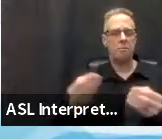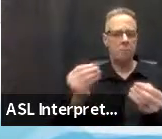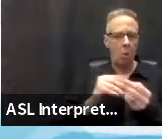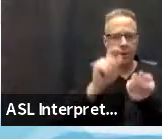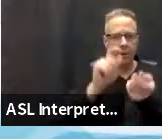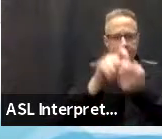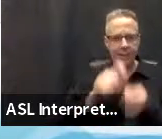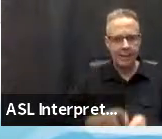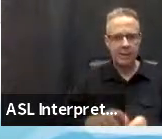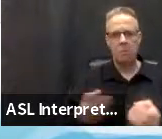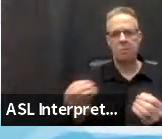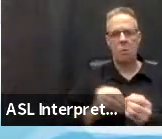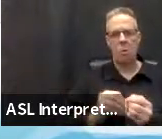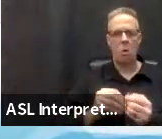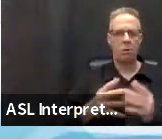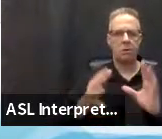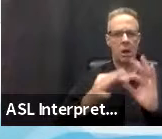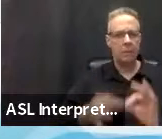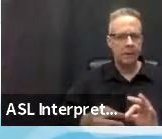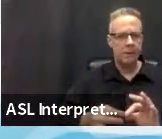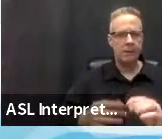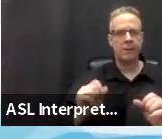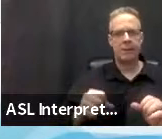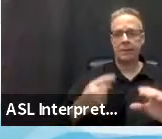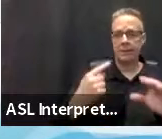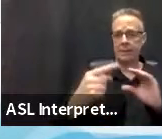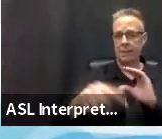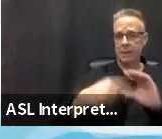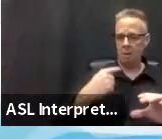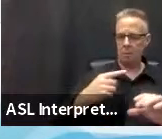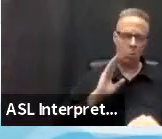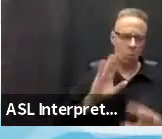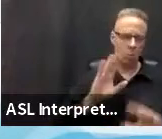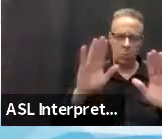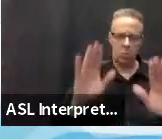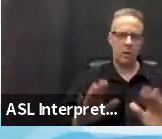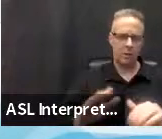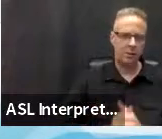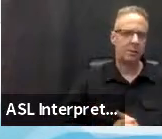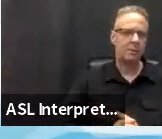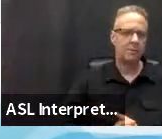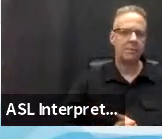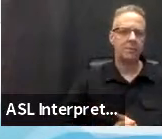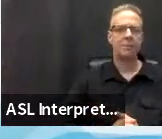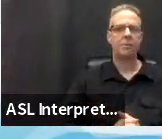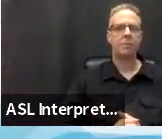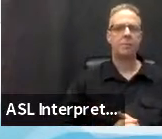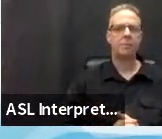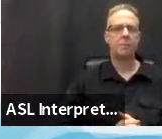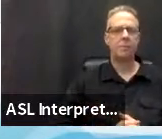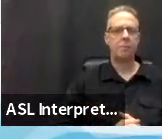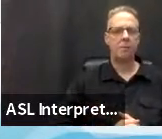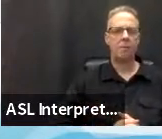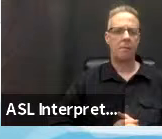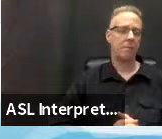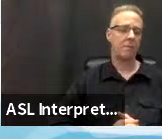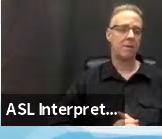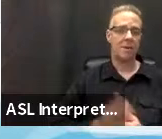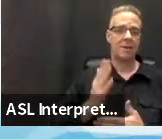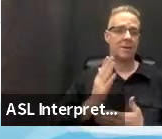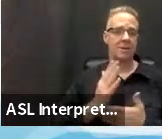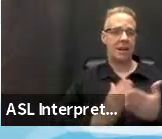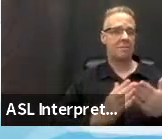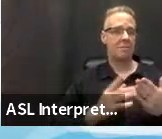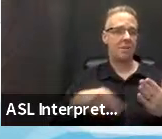detailed comments via email, we'd love that. But just want to, you know, we really, some of it is going to